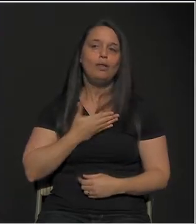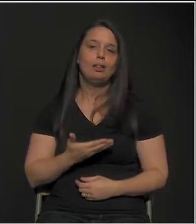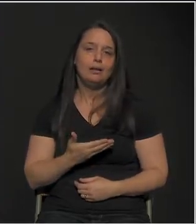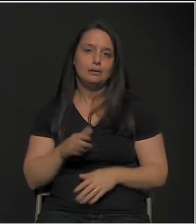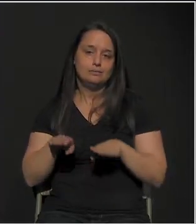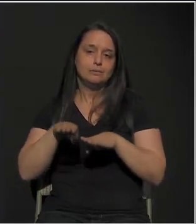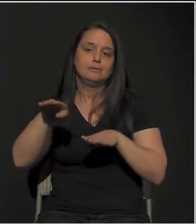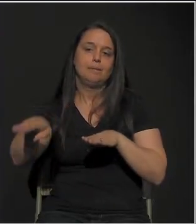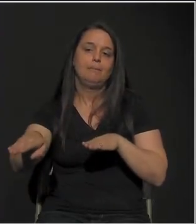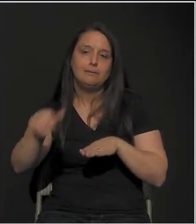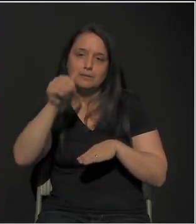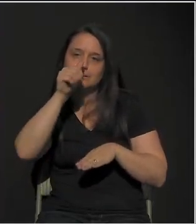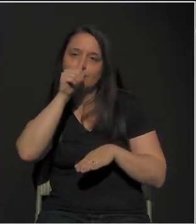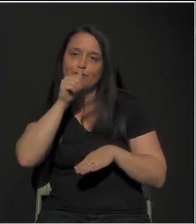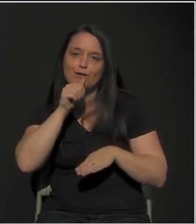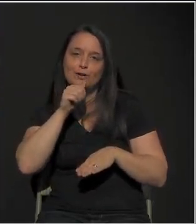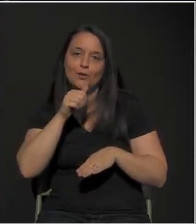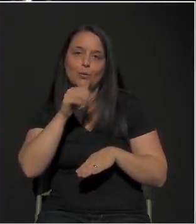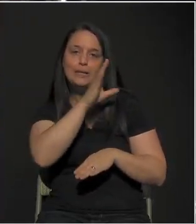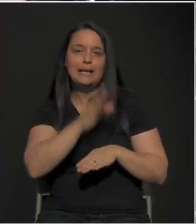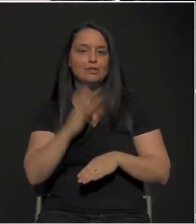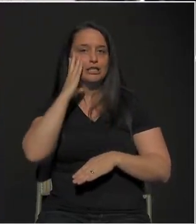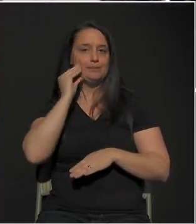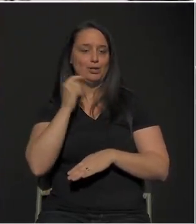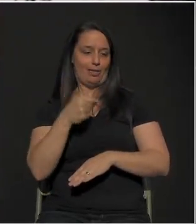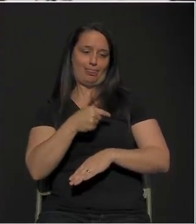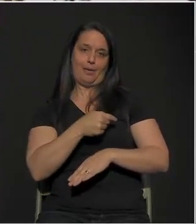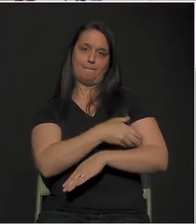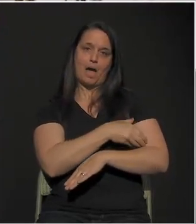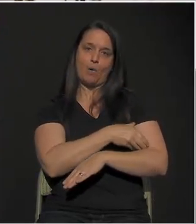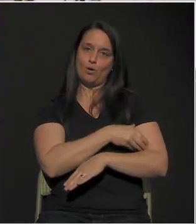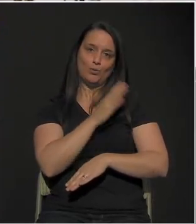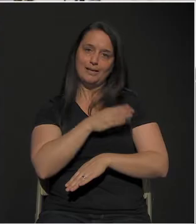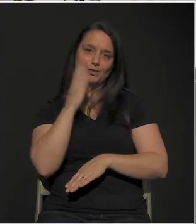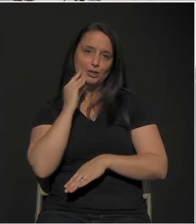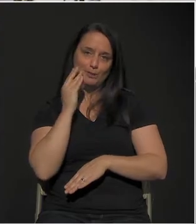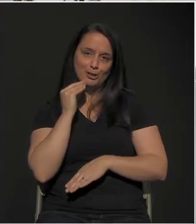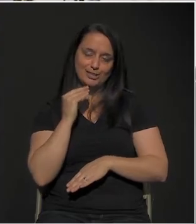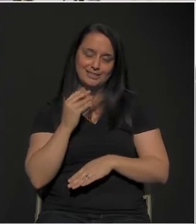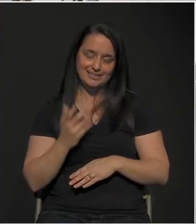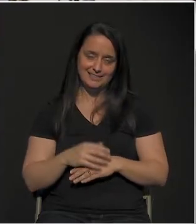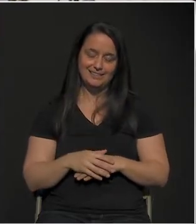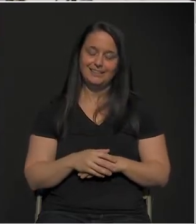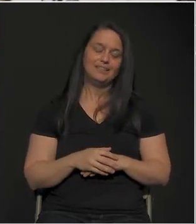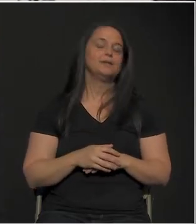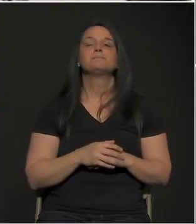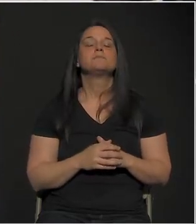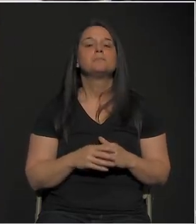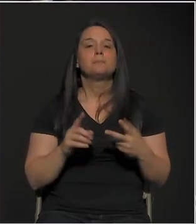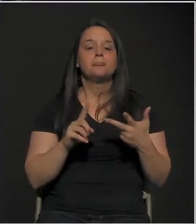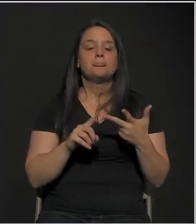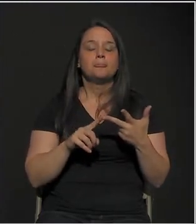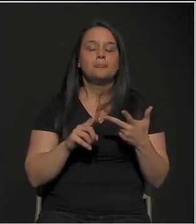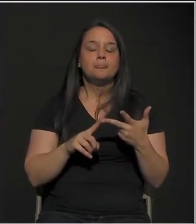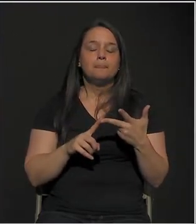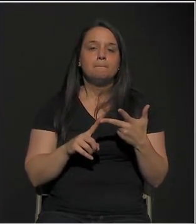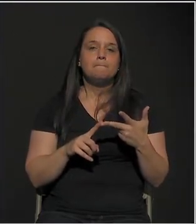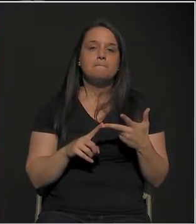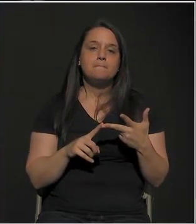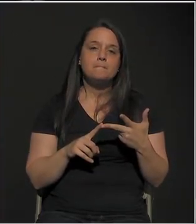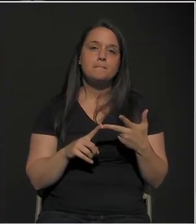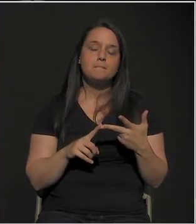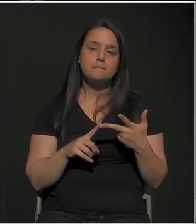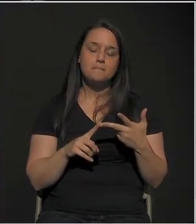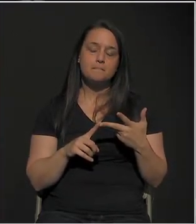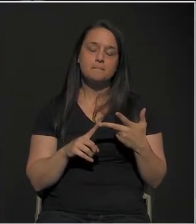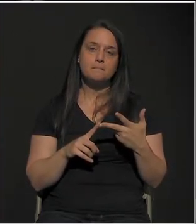suffering. Step into the suffering to experience the power of God. And this brings me to my last one. We've talked